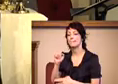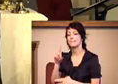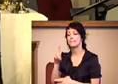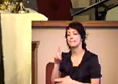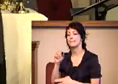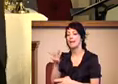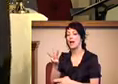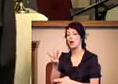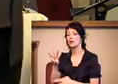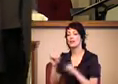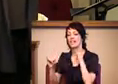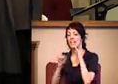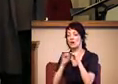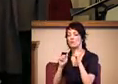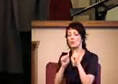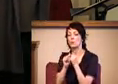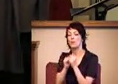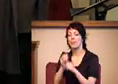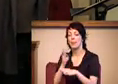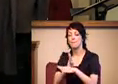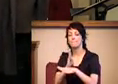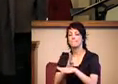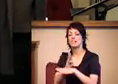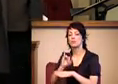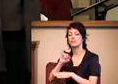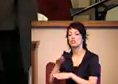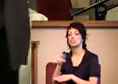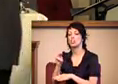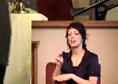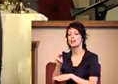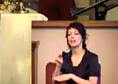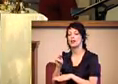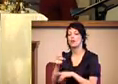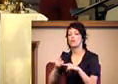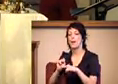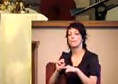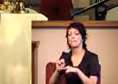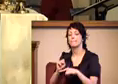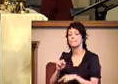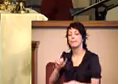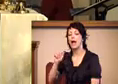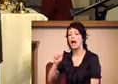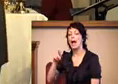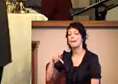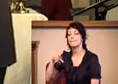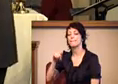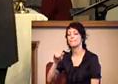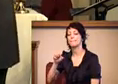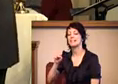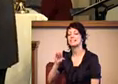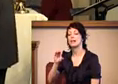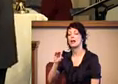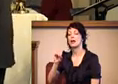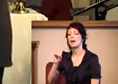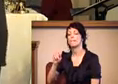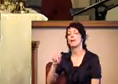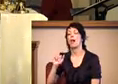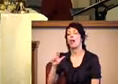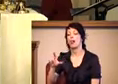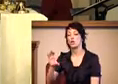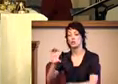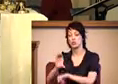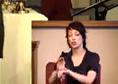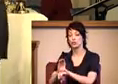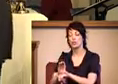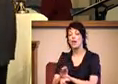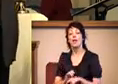an interview with Bishop Gene Robinson of the Episcopal Church. Now, Bishop Gene Robinson, as you may or may not know, is the one